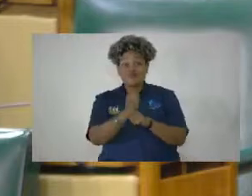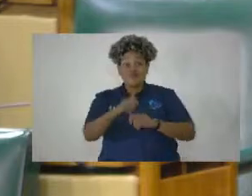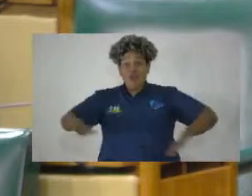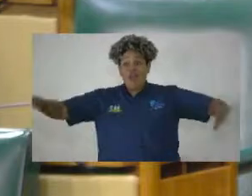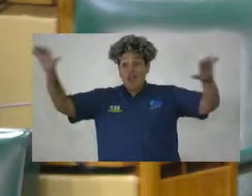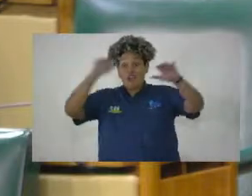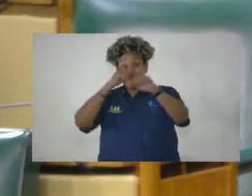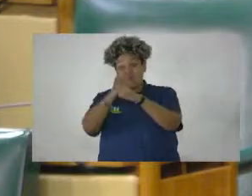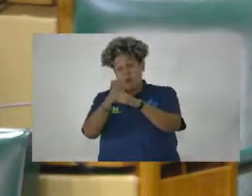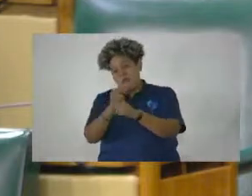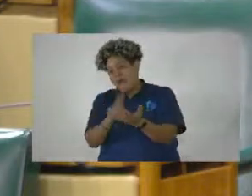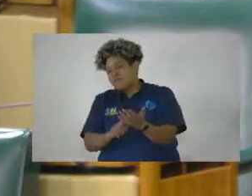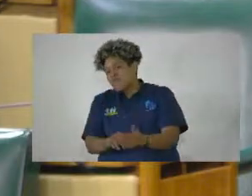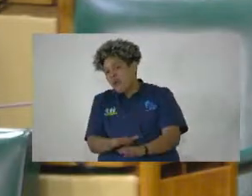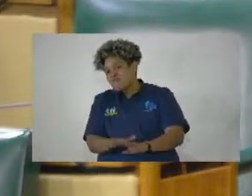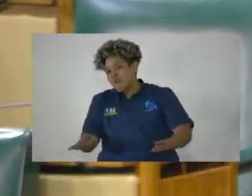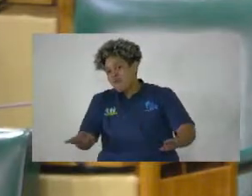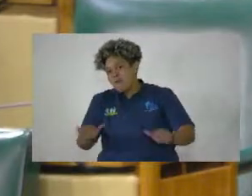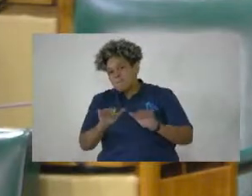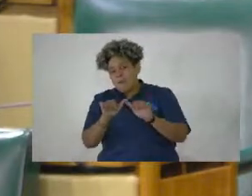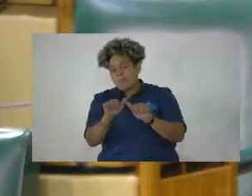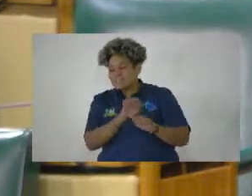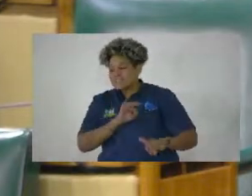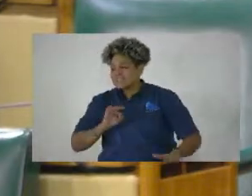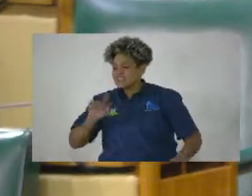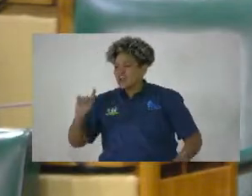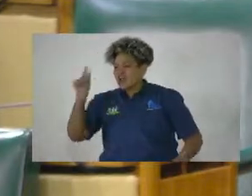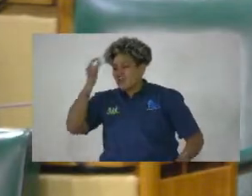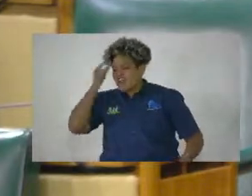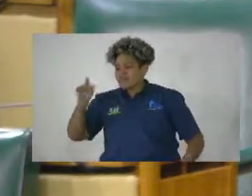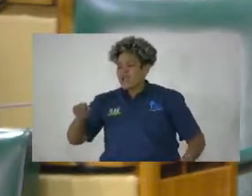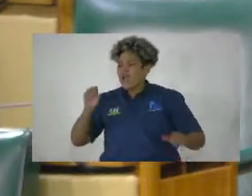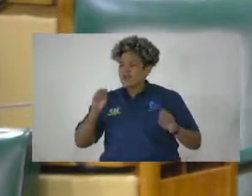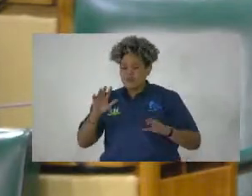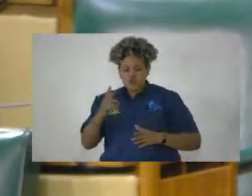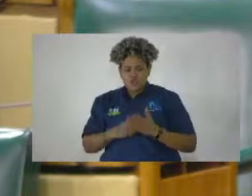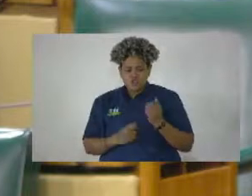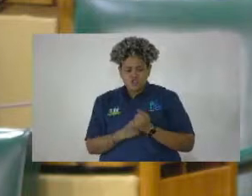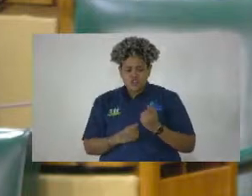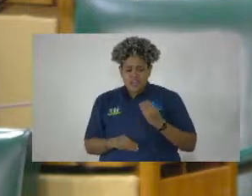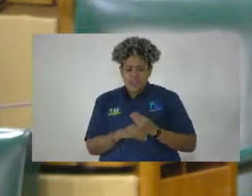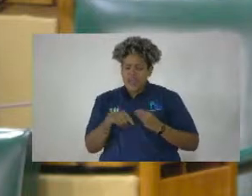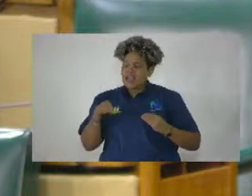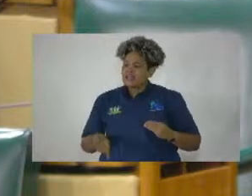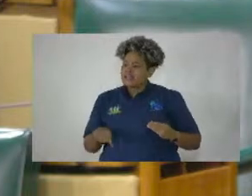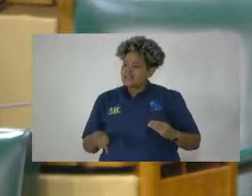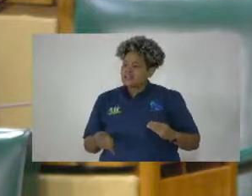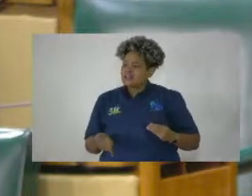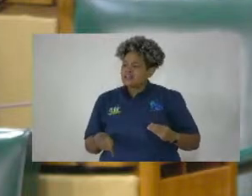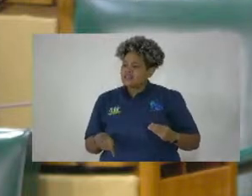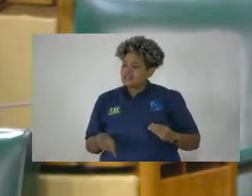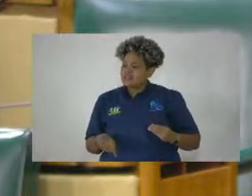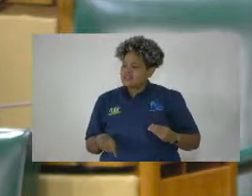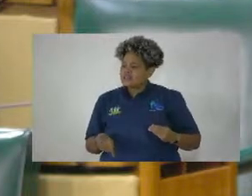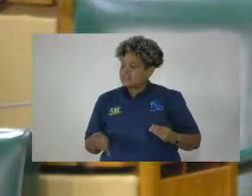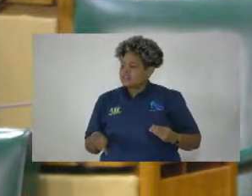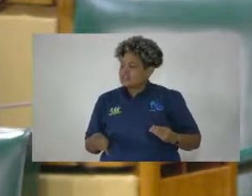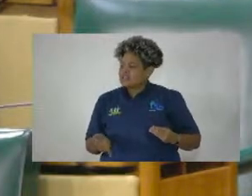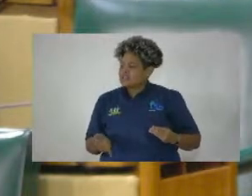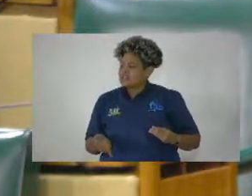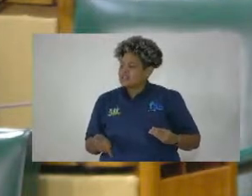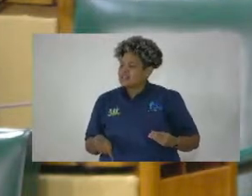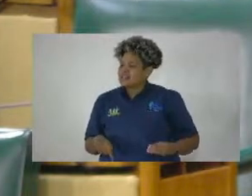reality. It's a government you can put your trust in, Mr. Speaker, and this is a note,